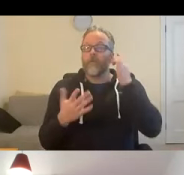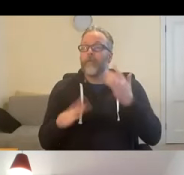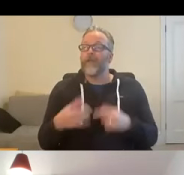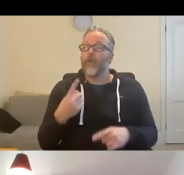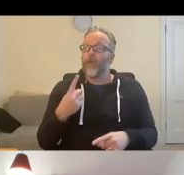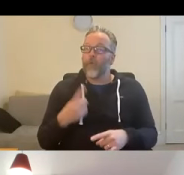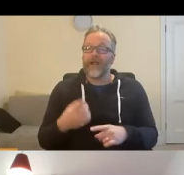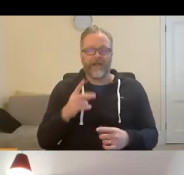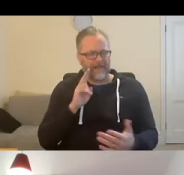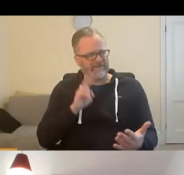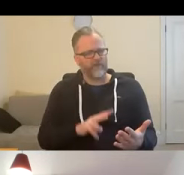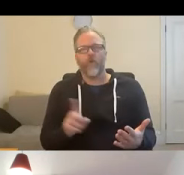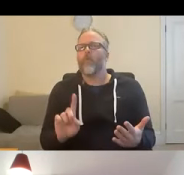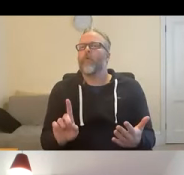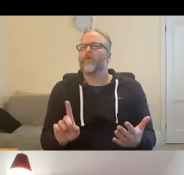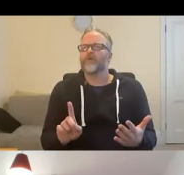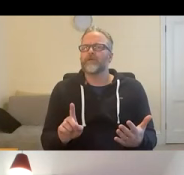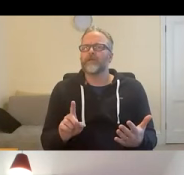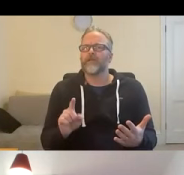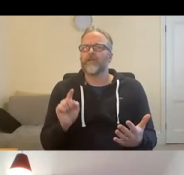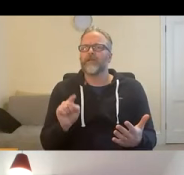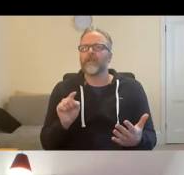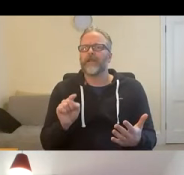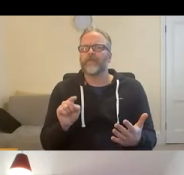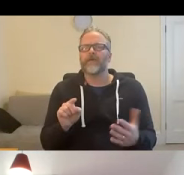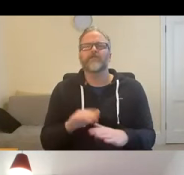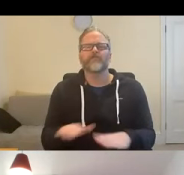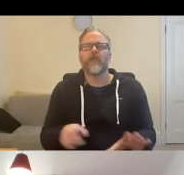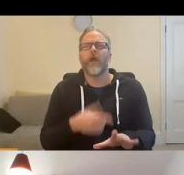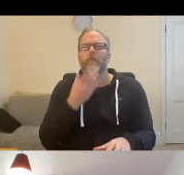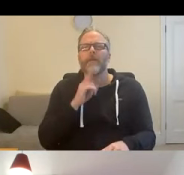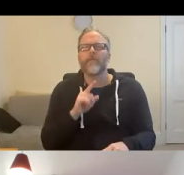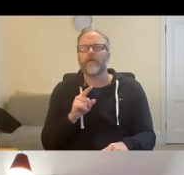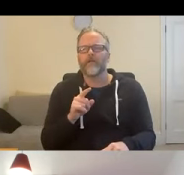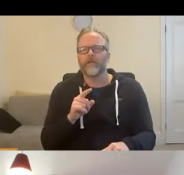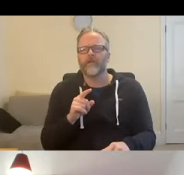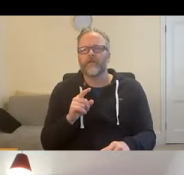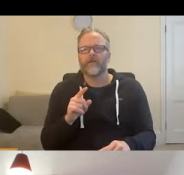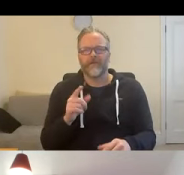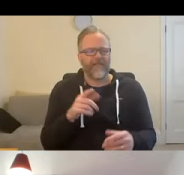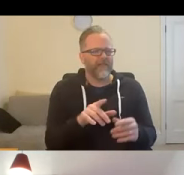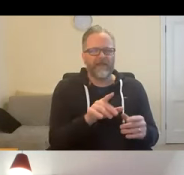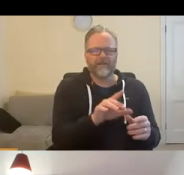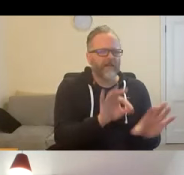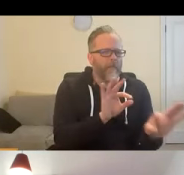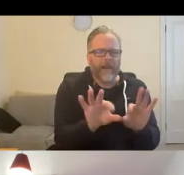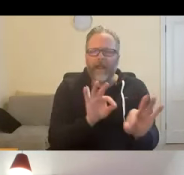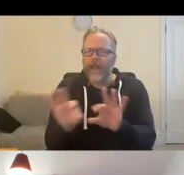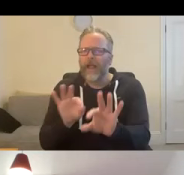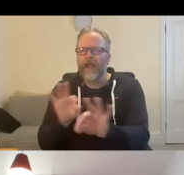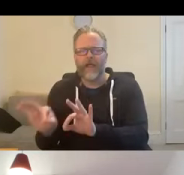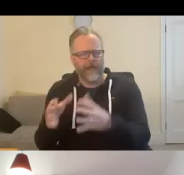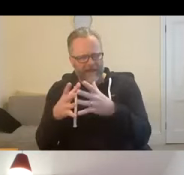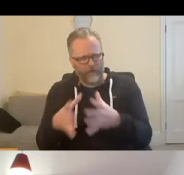were seeing was that the children and young people that everybody was sampling were showing increases in